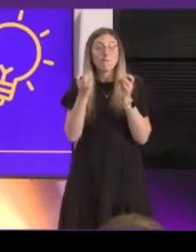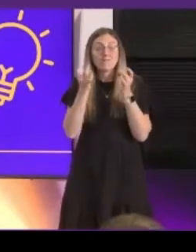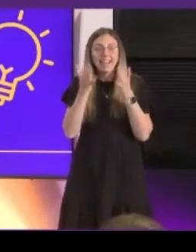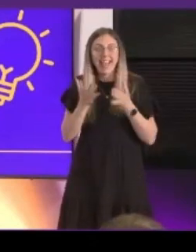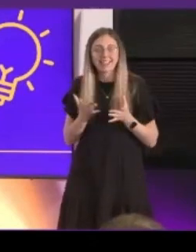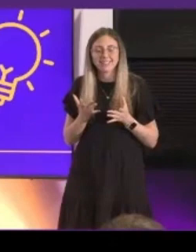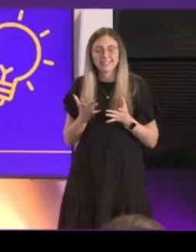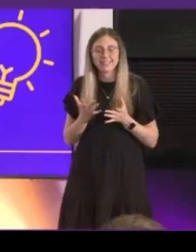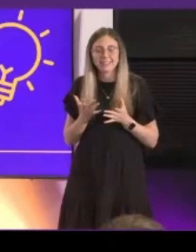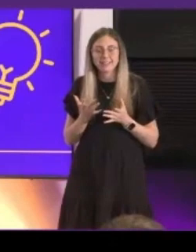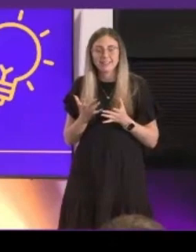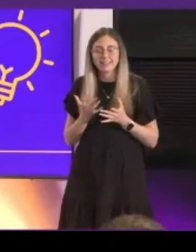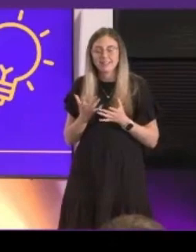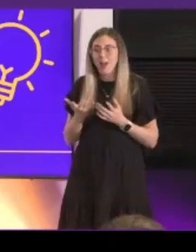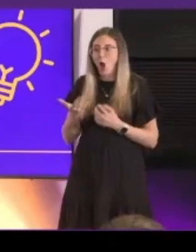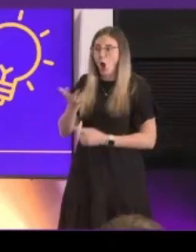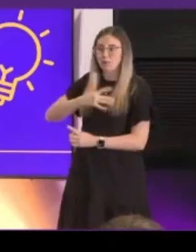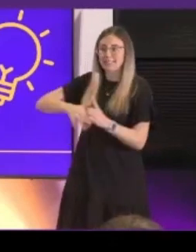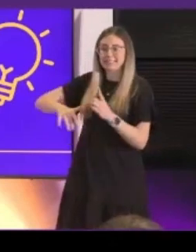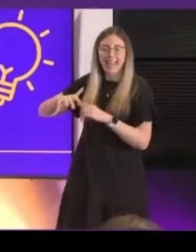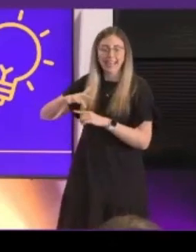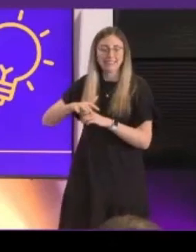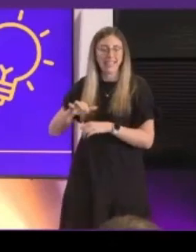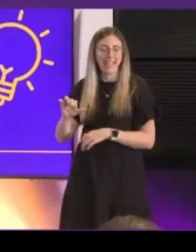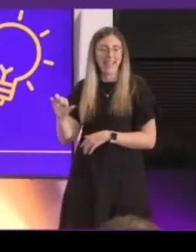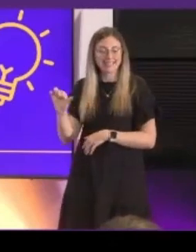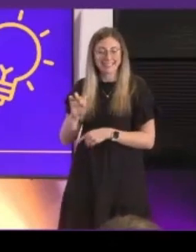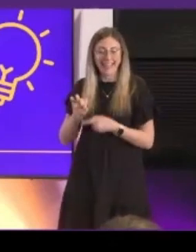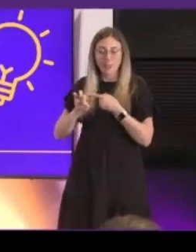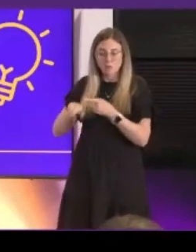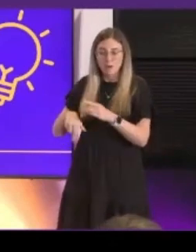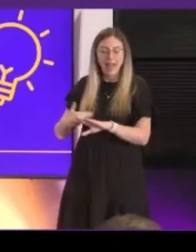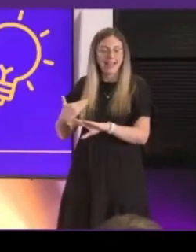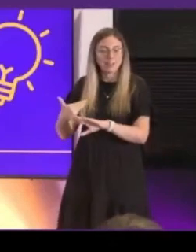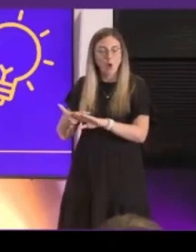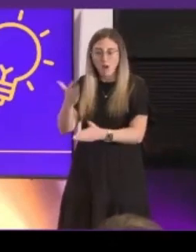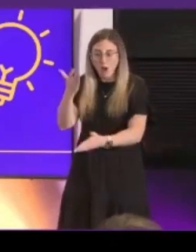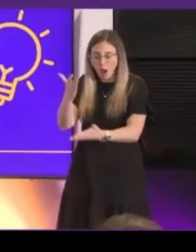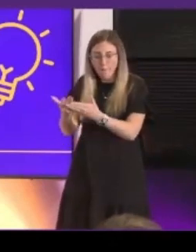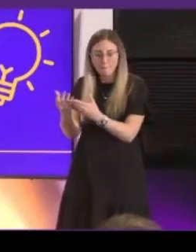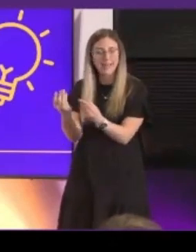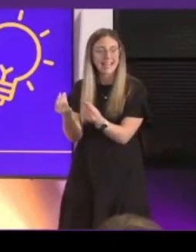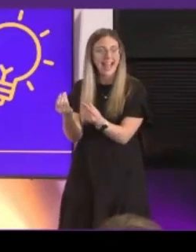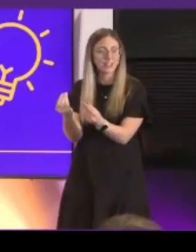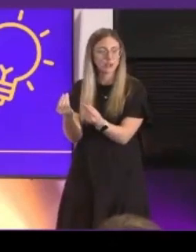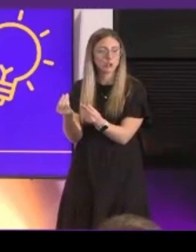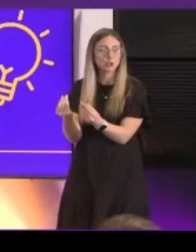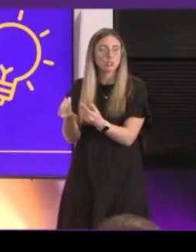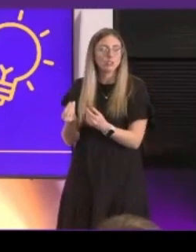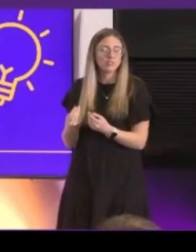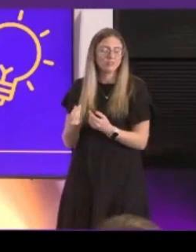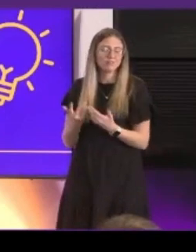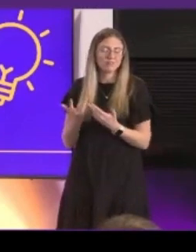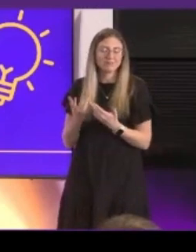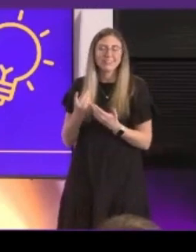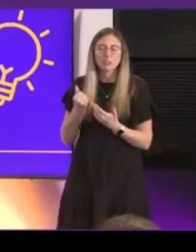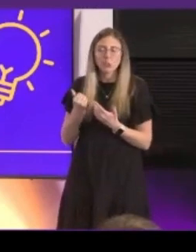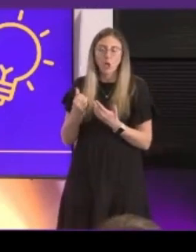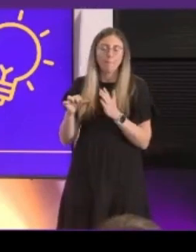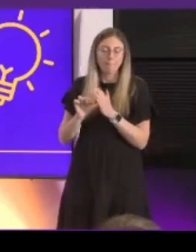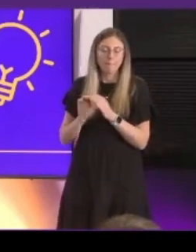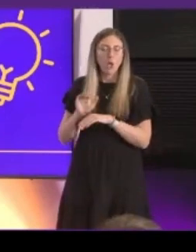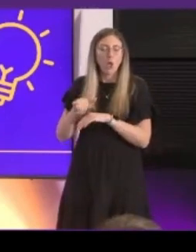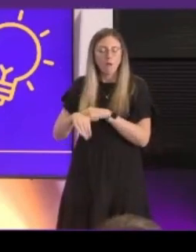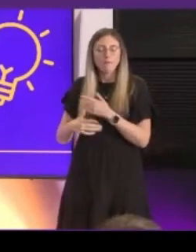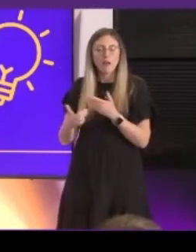there's a significant part of our society that still relies on physical cash. We've got some data, particularly around people